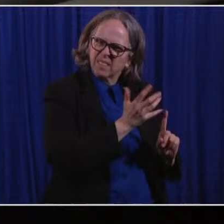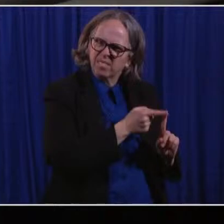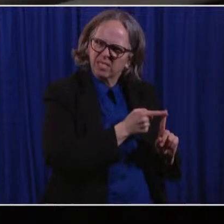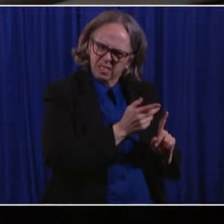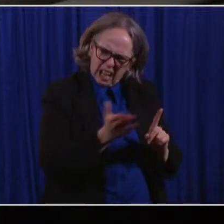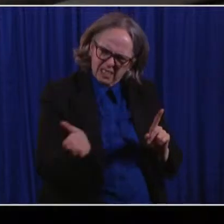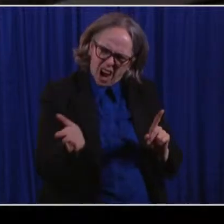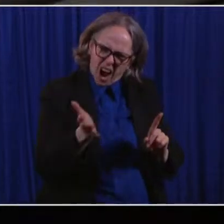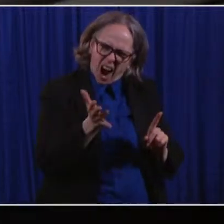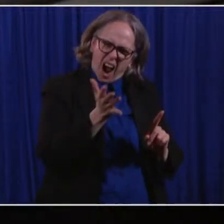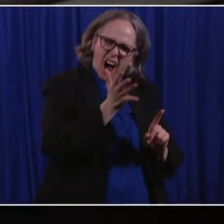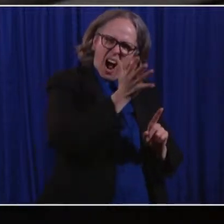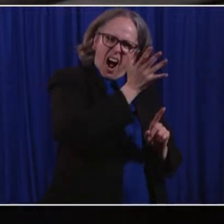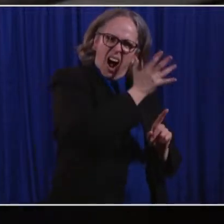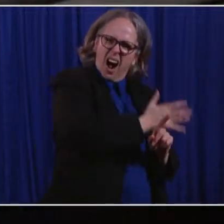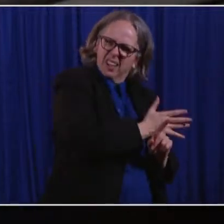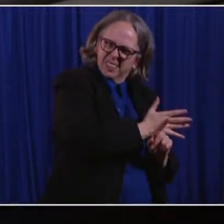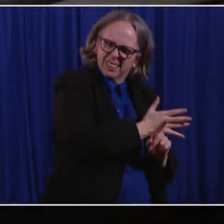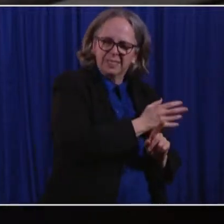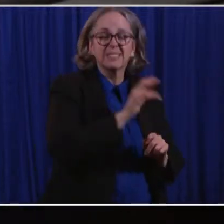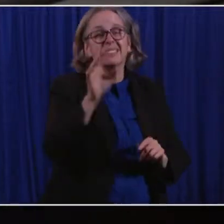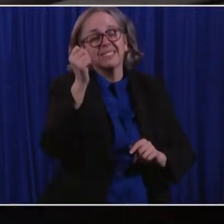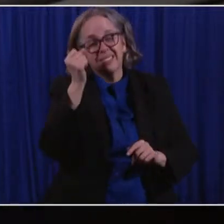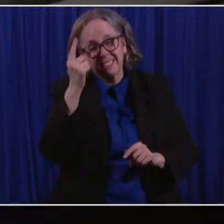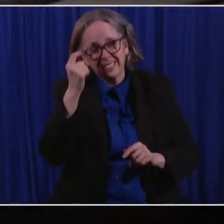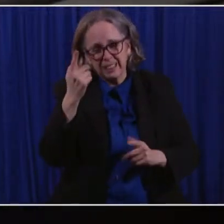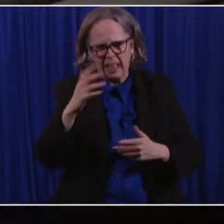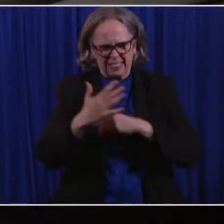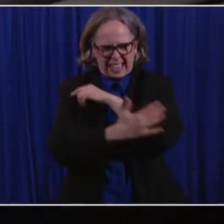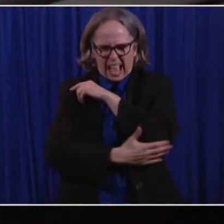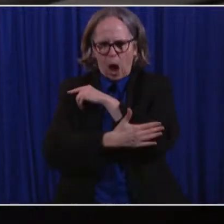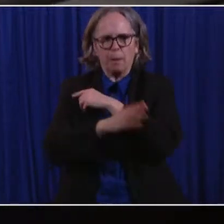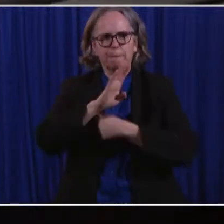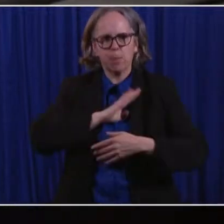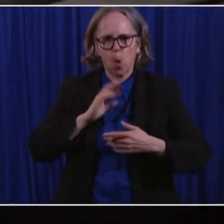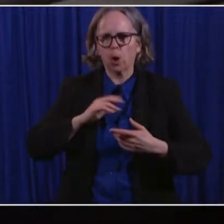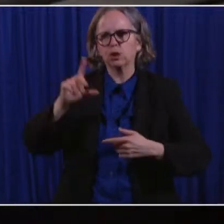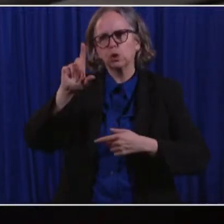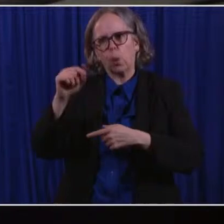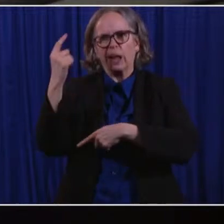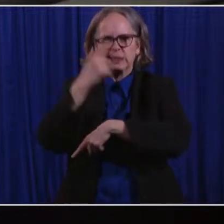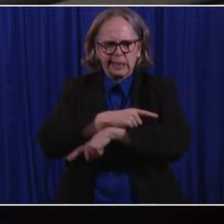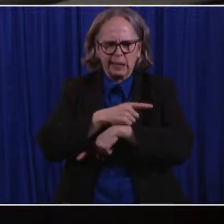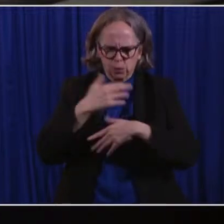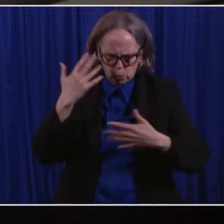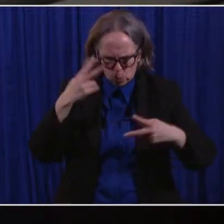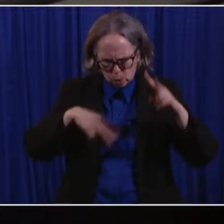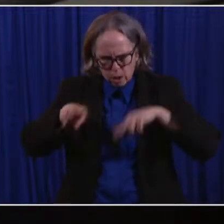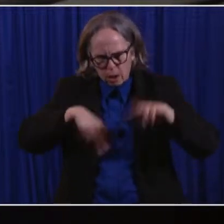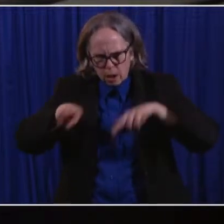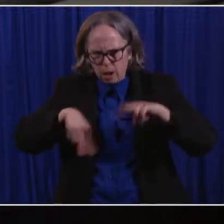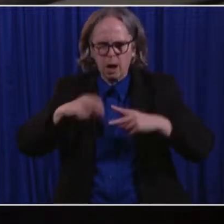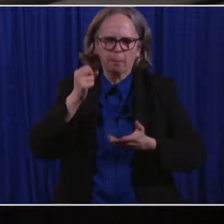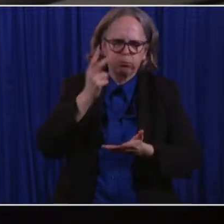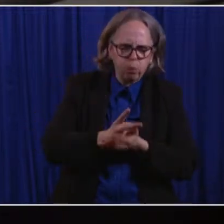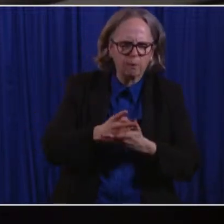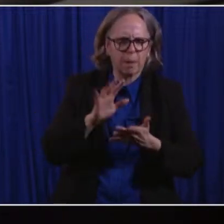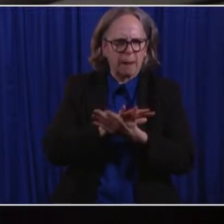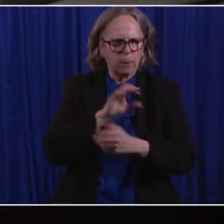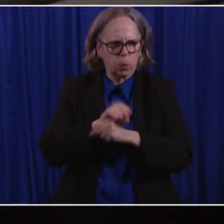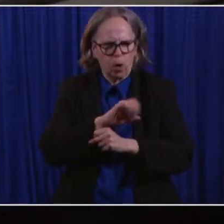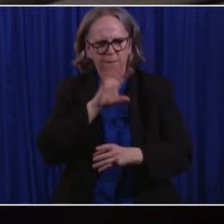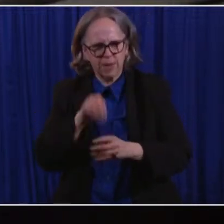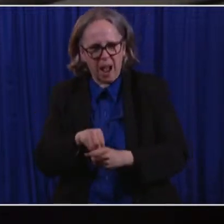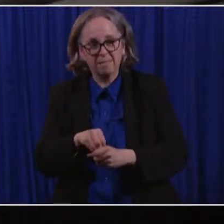must certify the names of those candidates that will appear on the ballot. July 6th is when voters have to